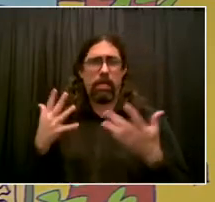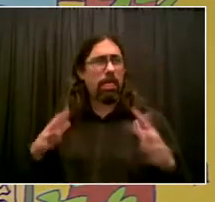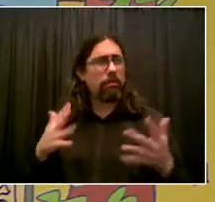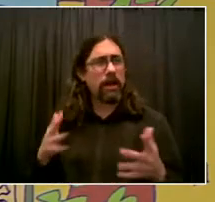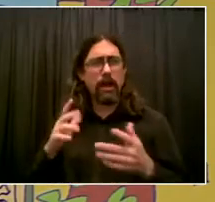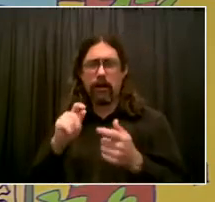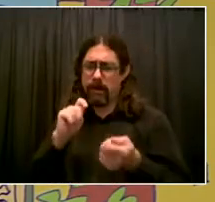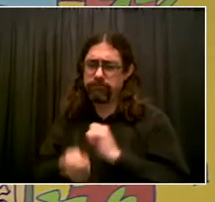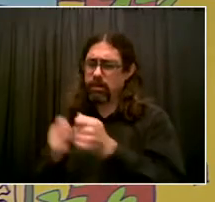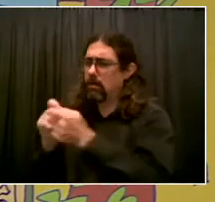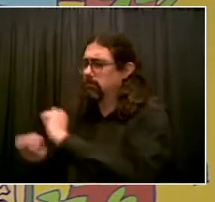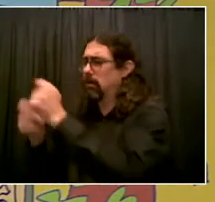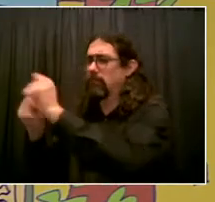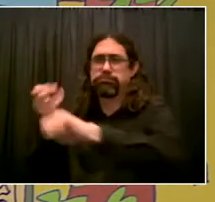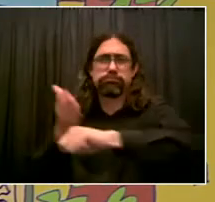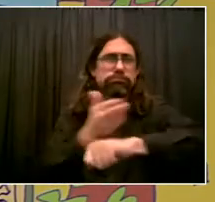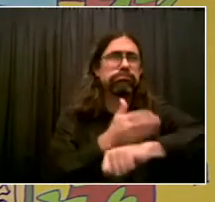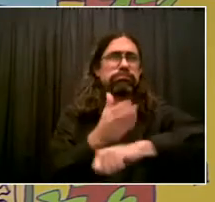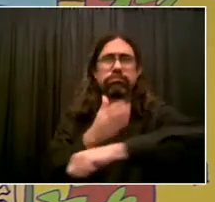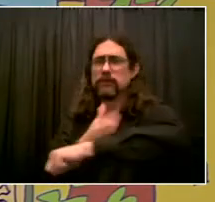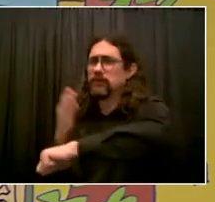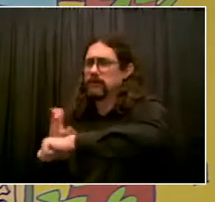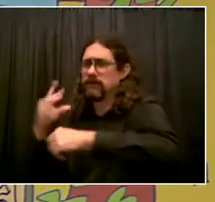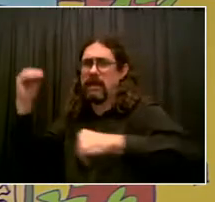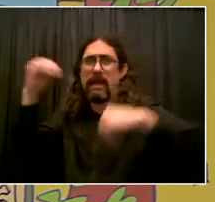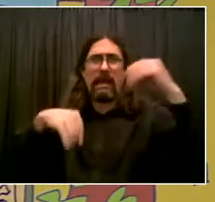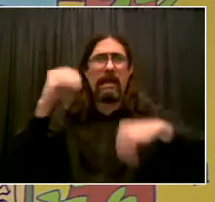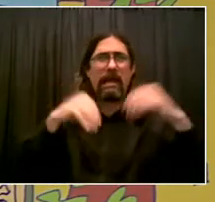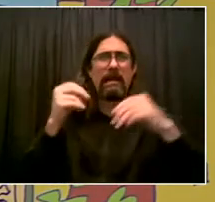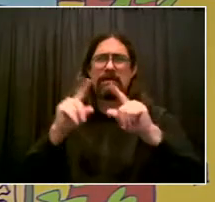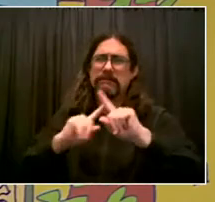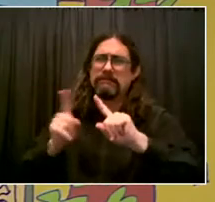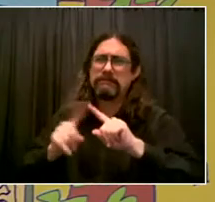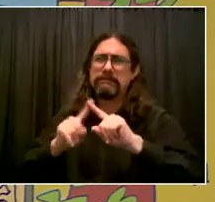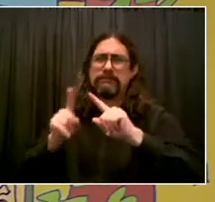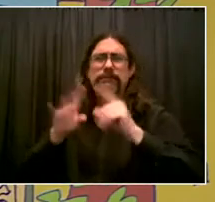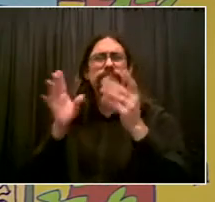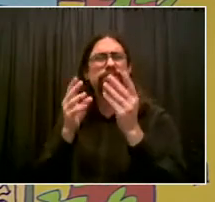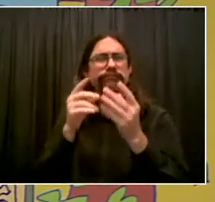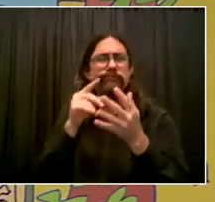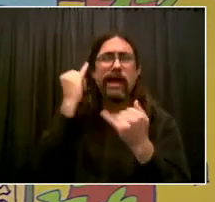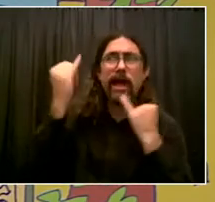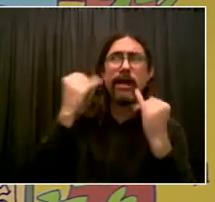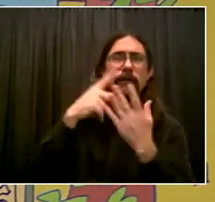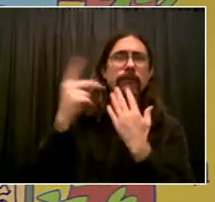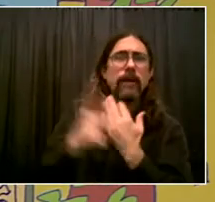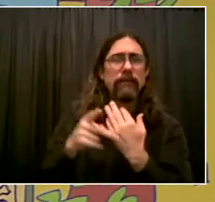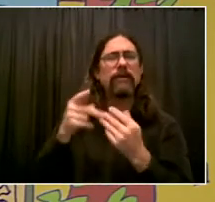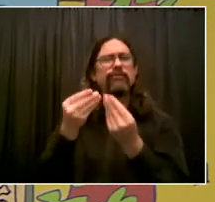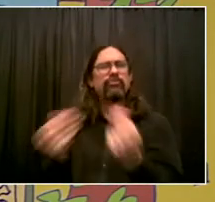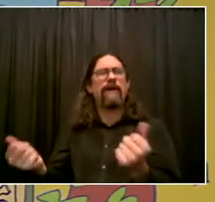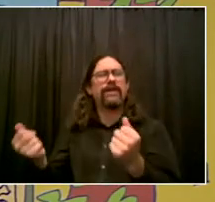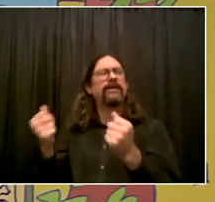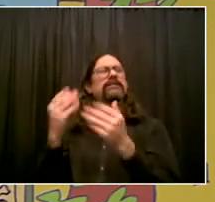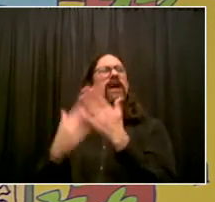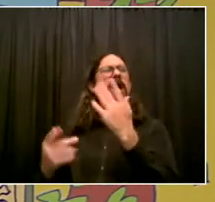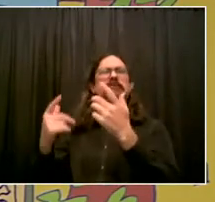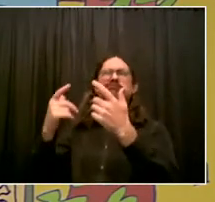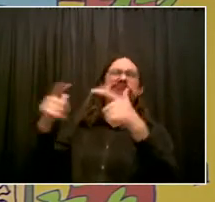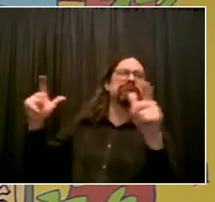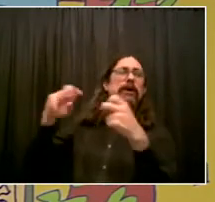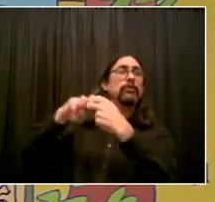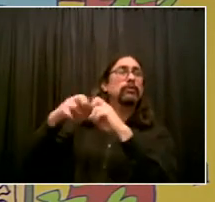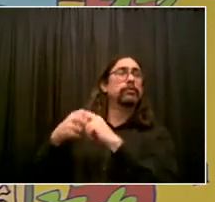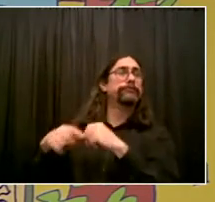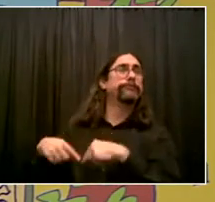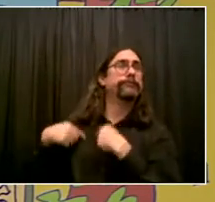efforts to address very aggressively the harmful actions by some employees harming their fellow employees by staying out when they weren't really